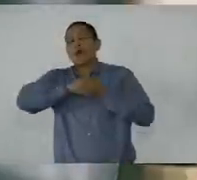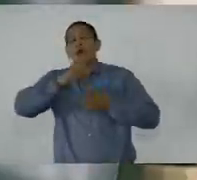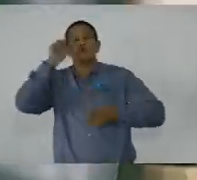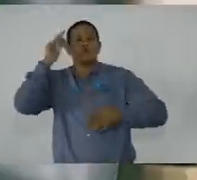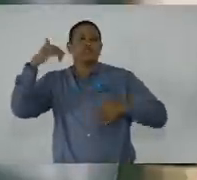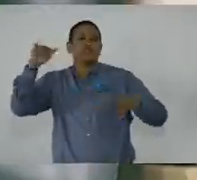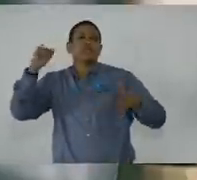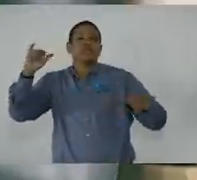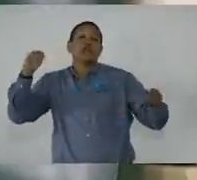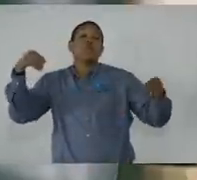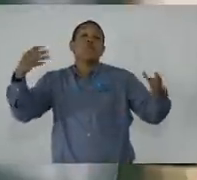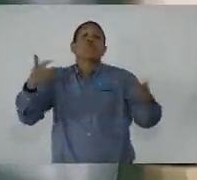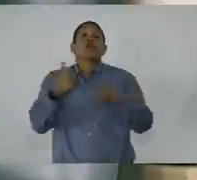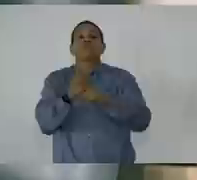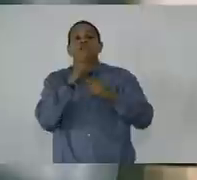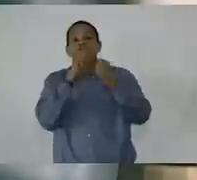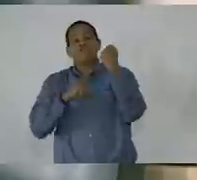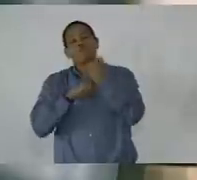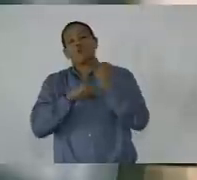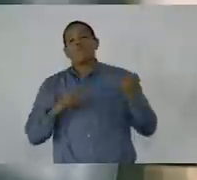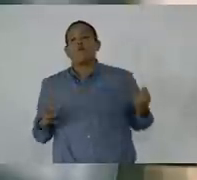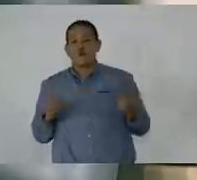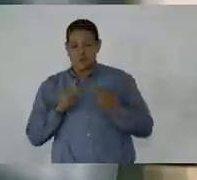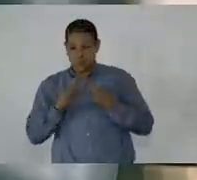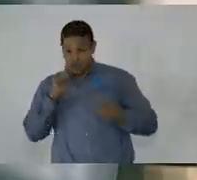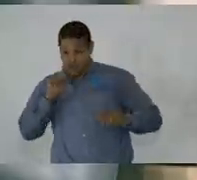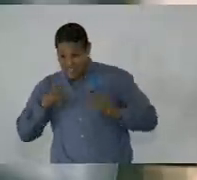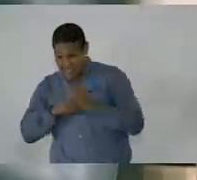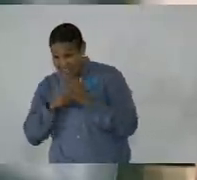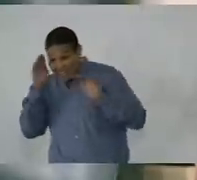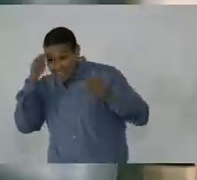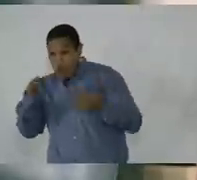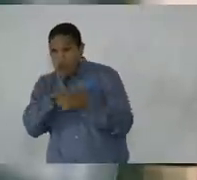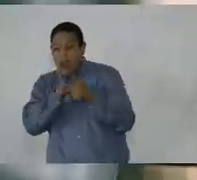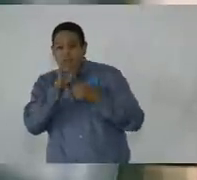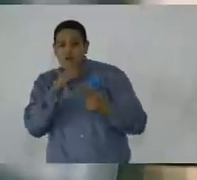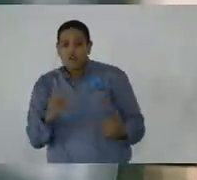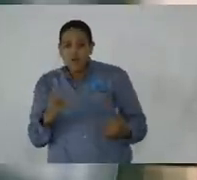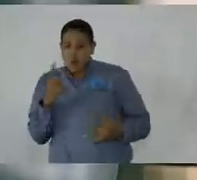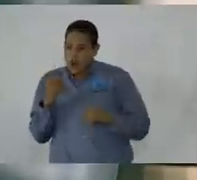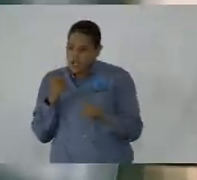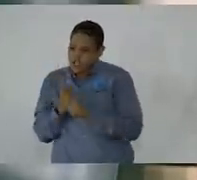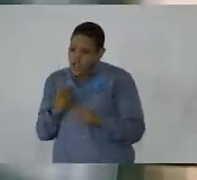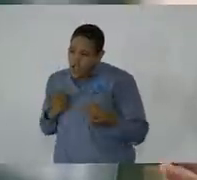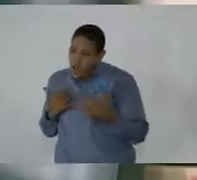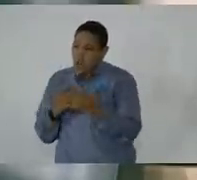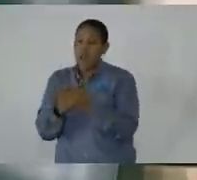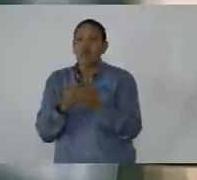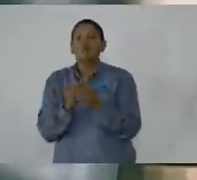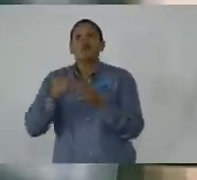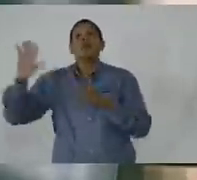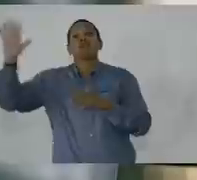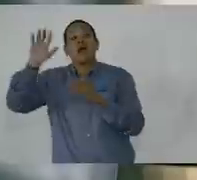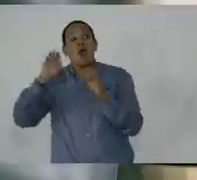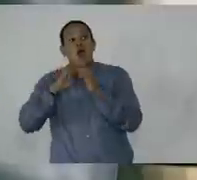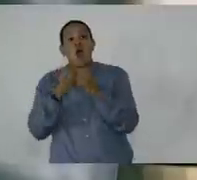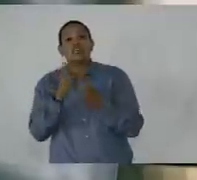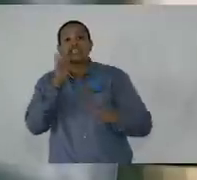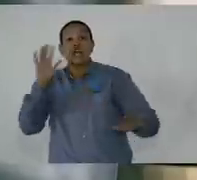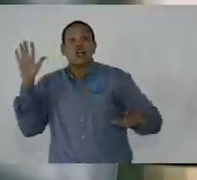to provide support on key focus areas for the upcoming year in line with their organization's